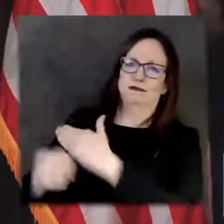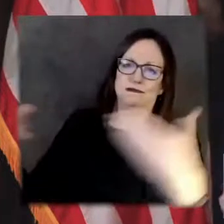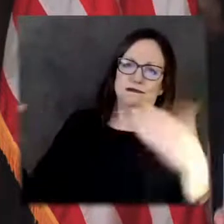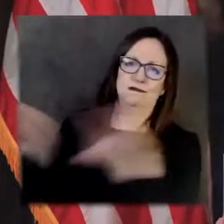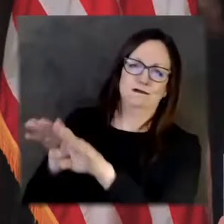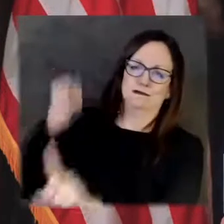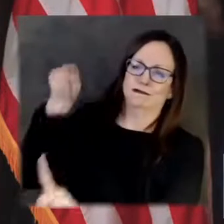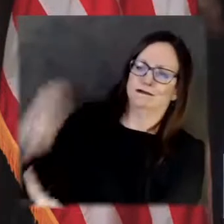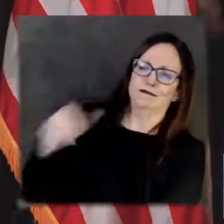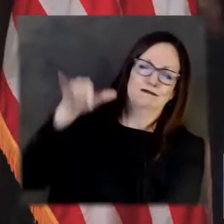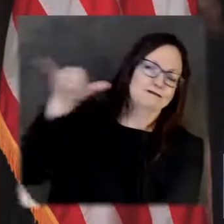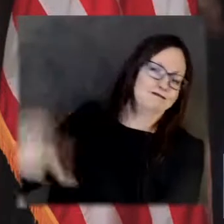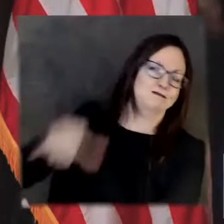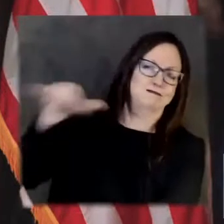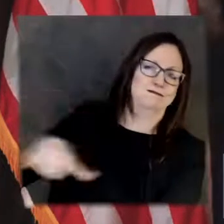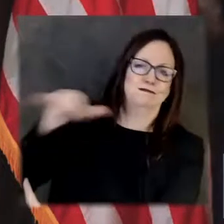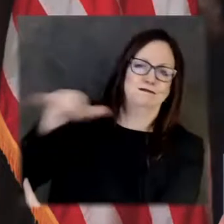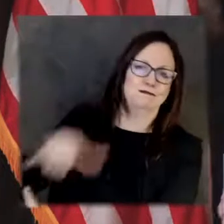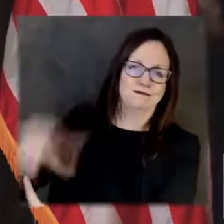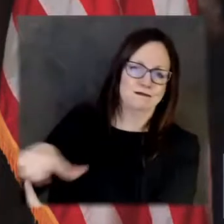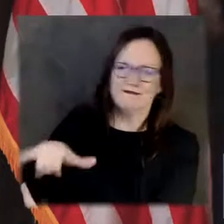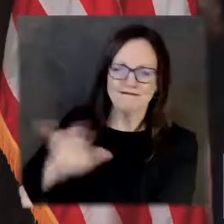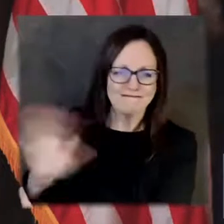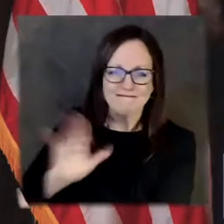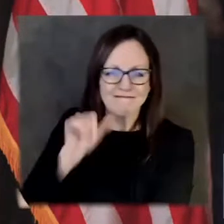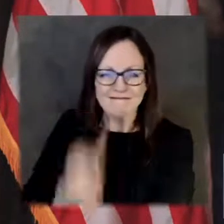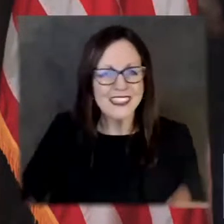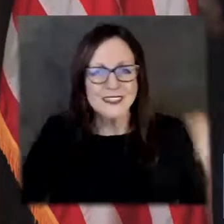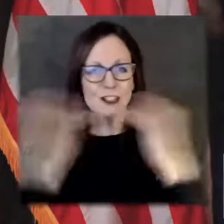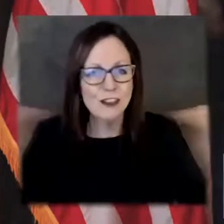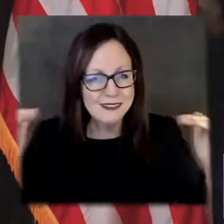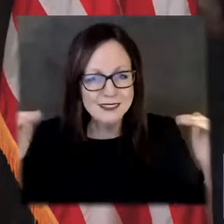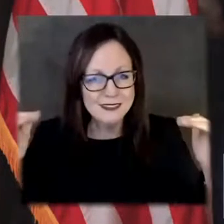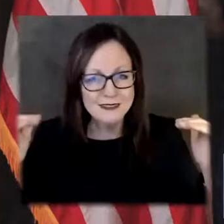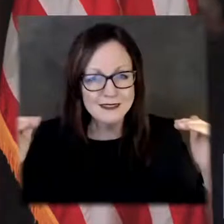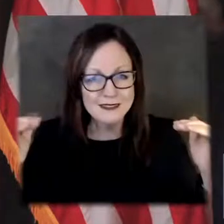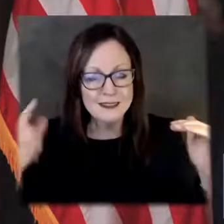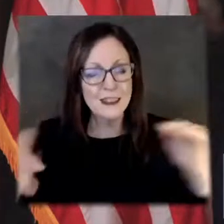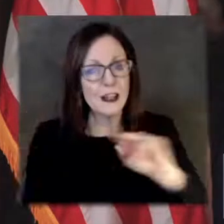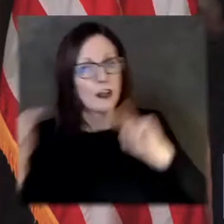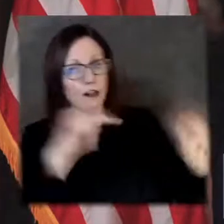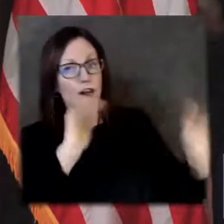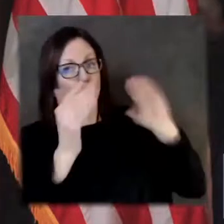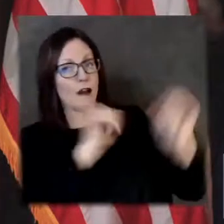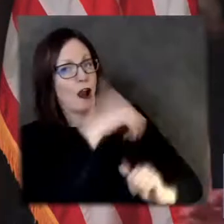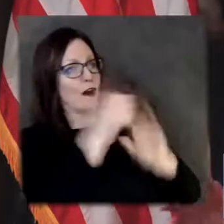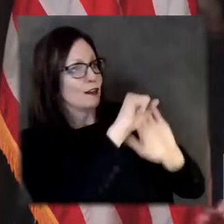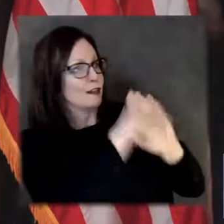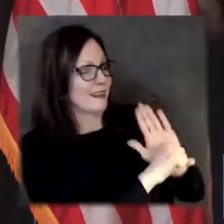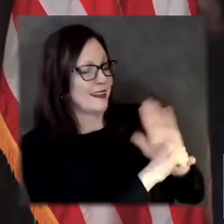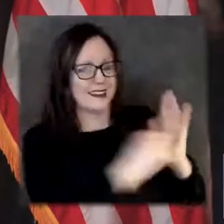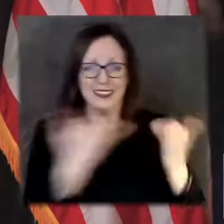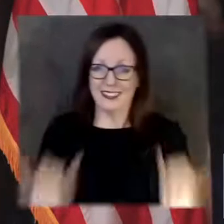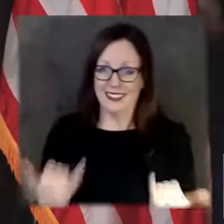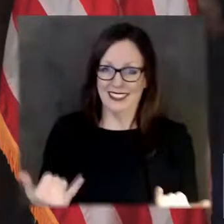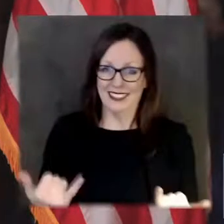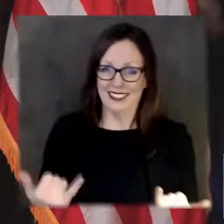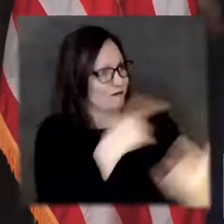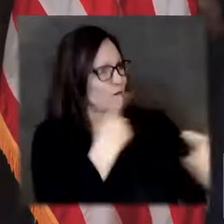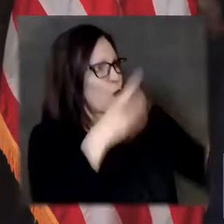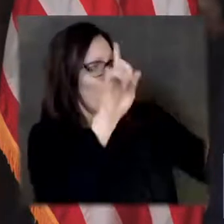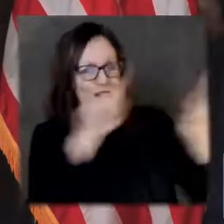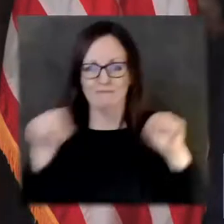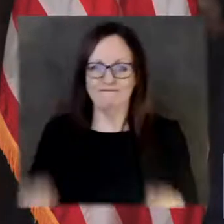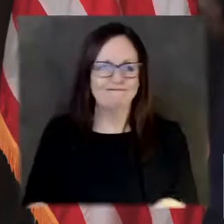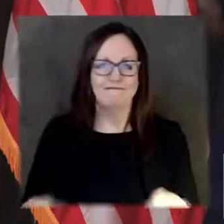are treated as youth, and that needs to change now. And right now, there's no foundational training for